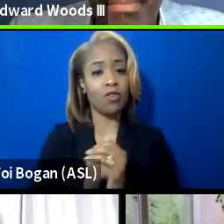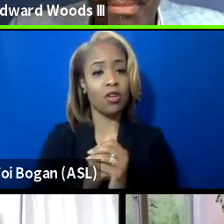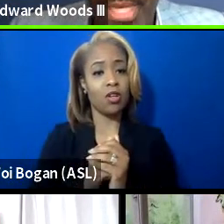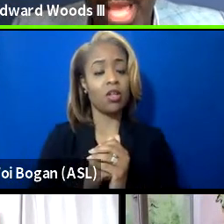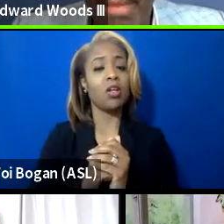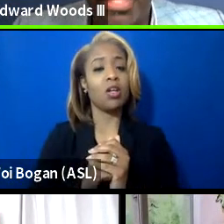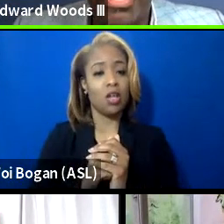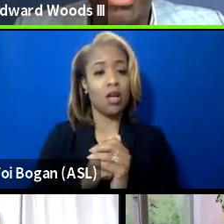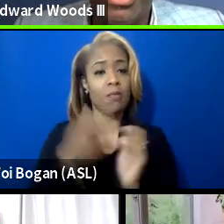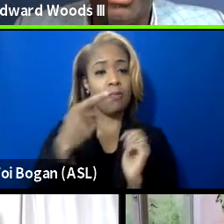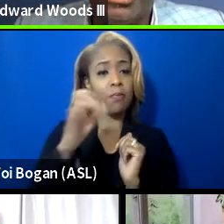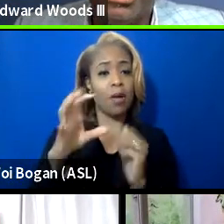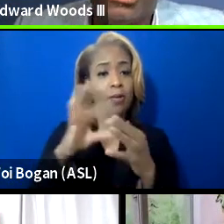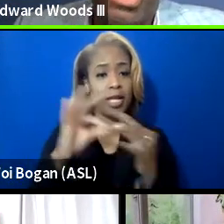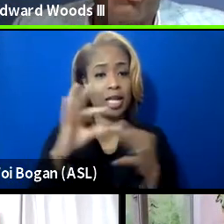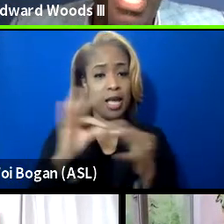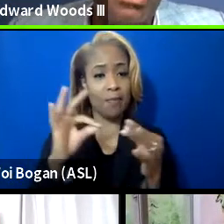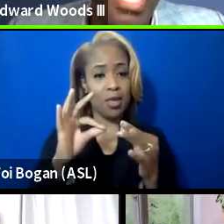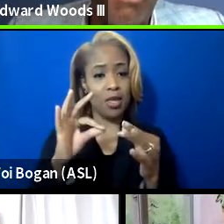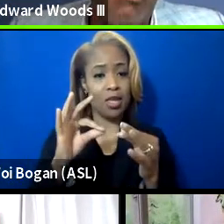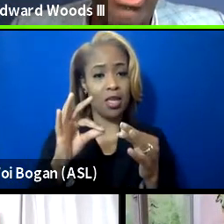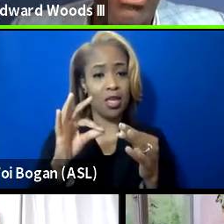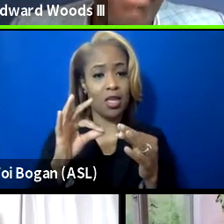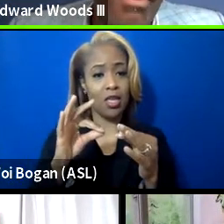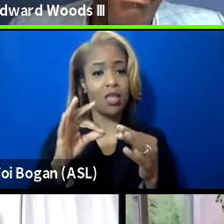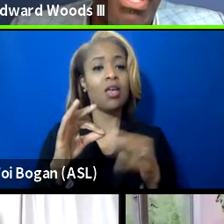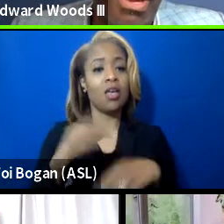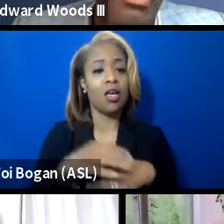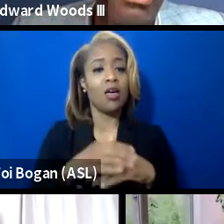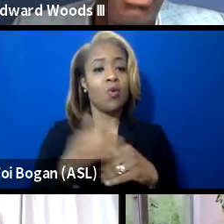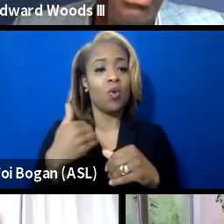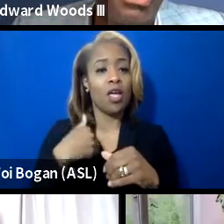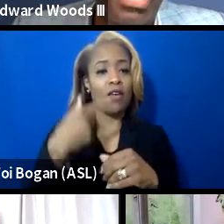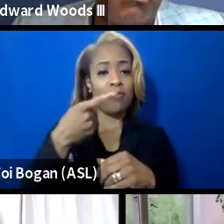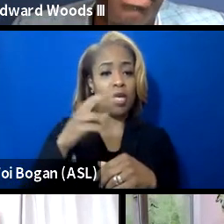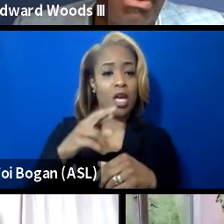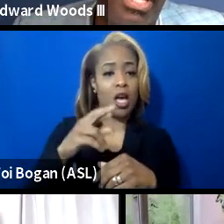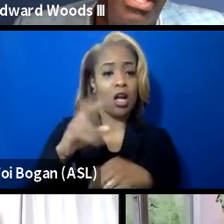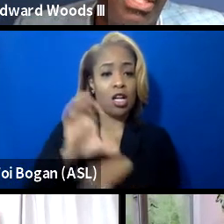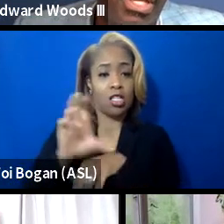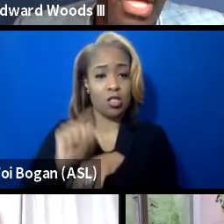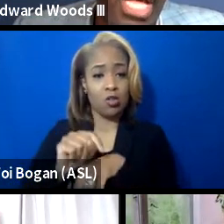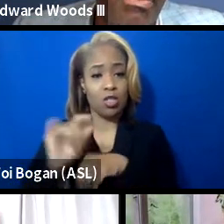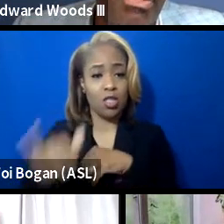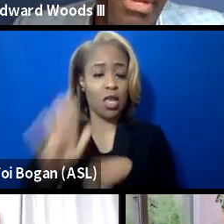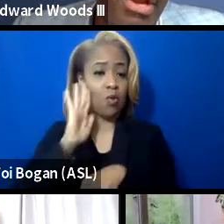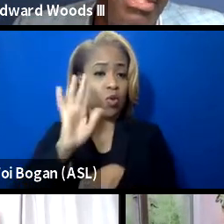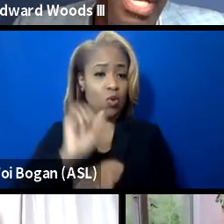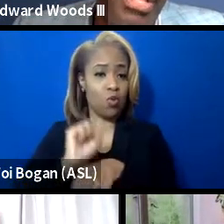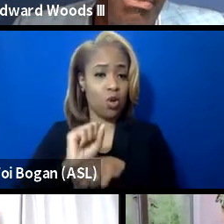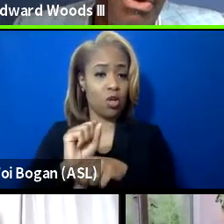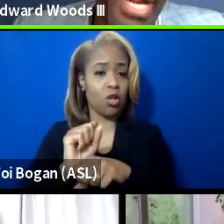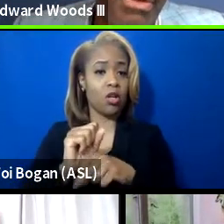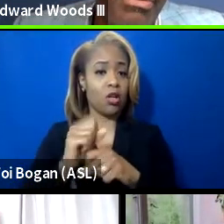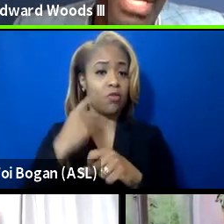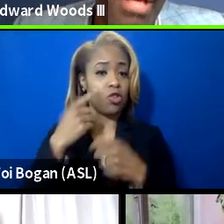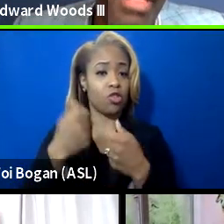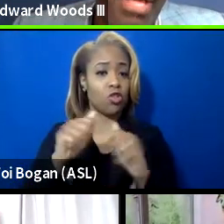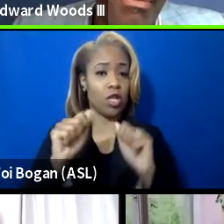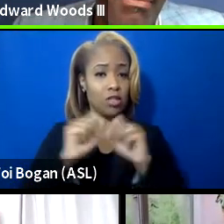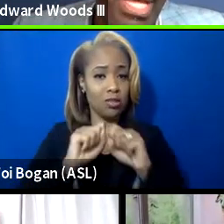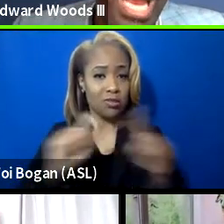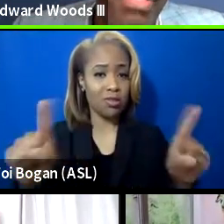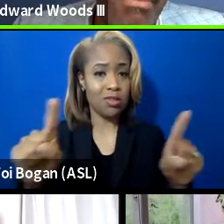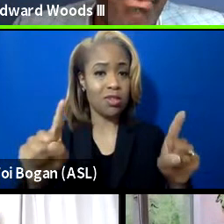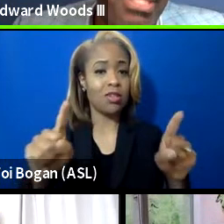said that, the public comment, in addition to MDOS staff, we do have our PR consultants that will be working with regards to getting the word out, and